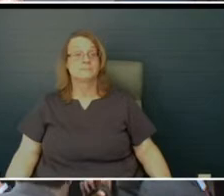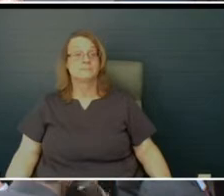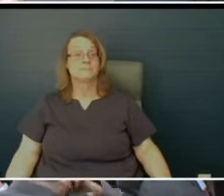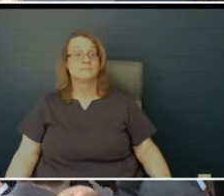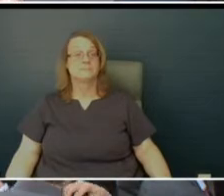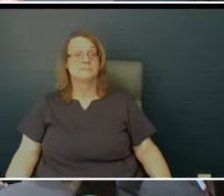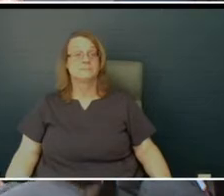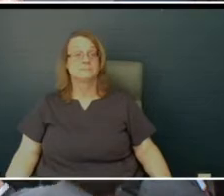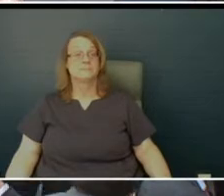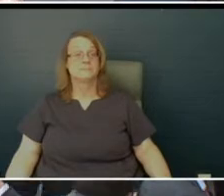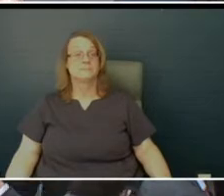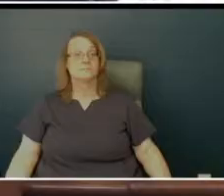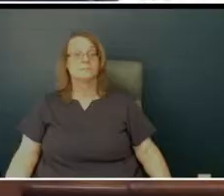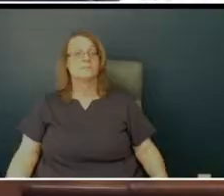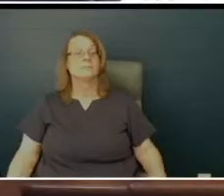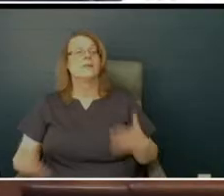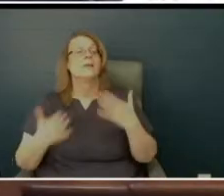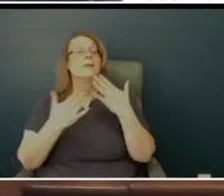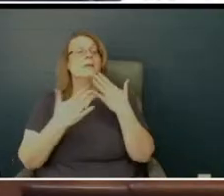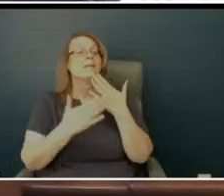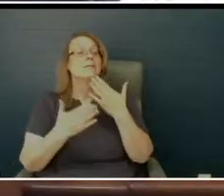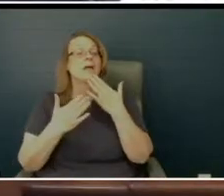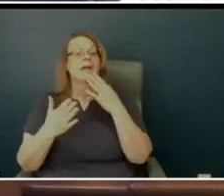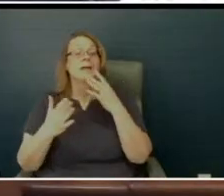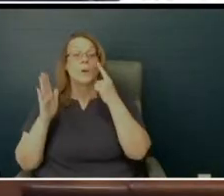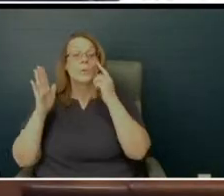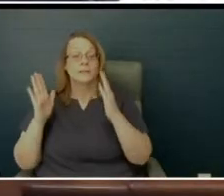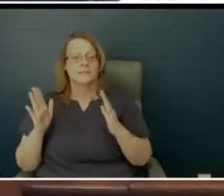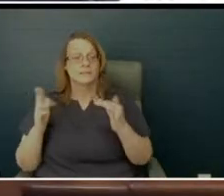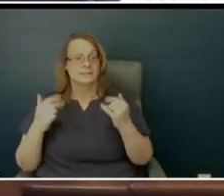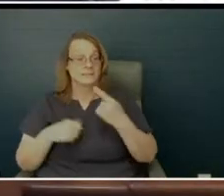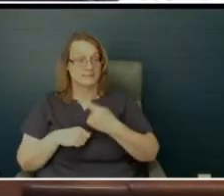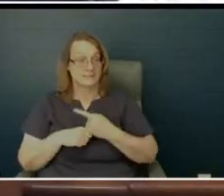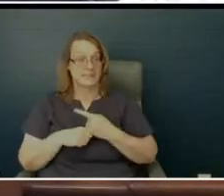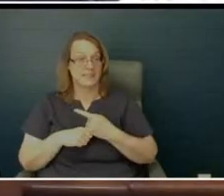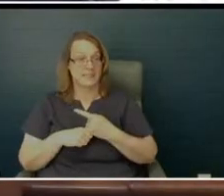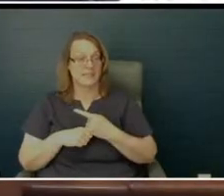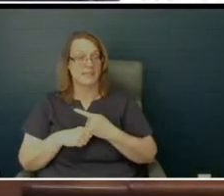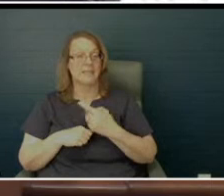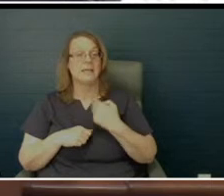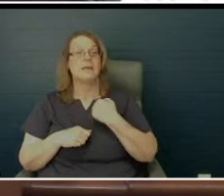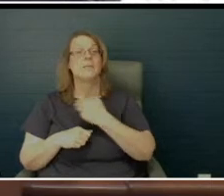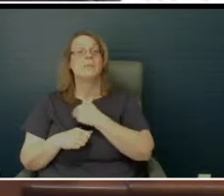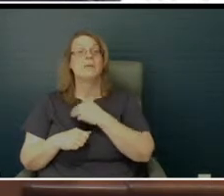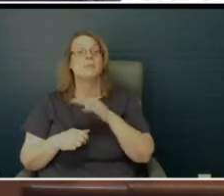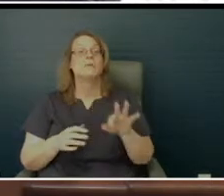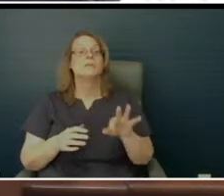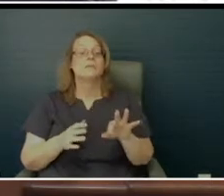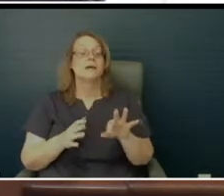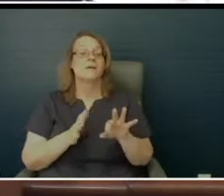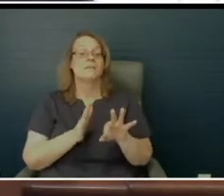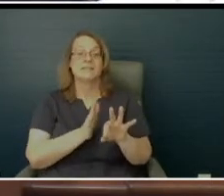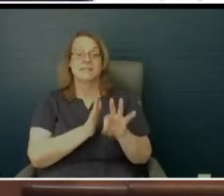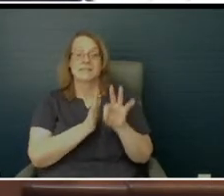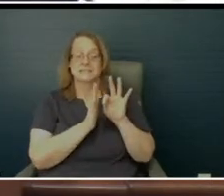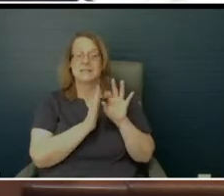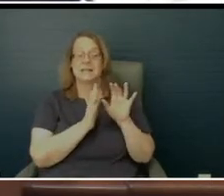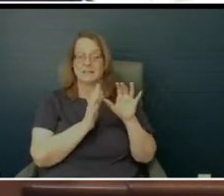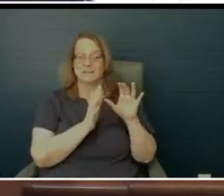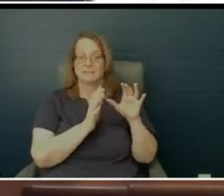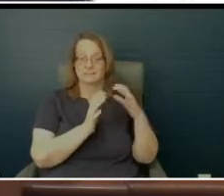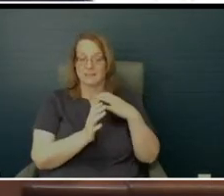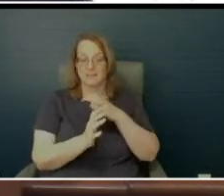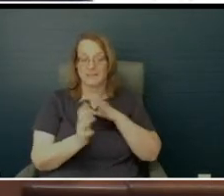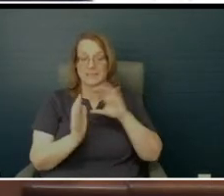I want to thank our witnesses for joining us today. The members of the Select Committee may have additional questions for today's